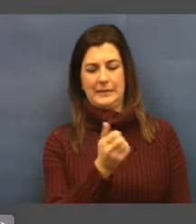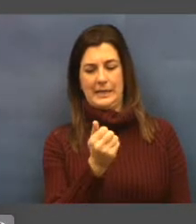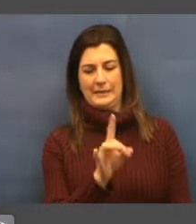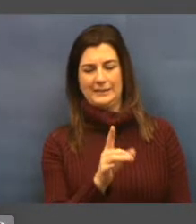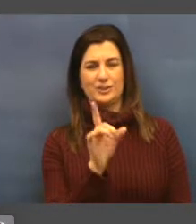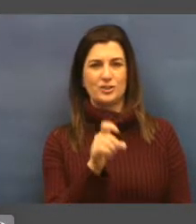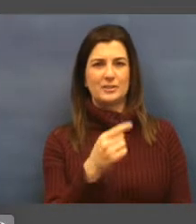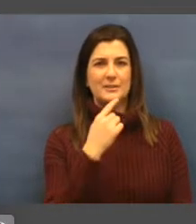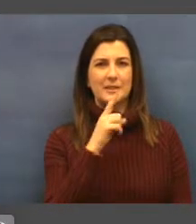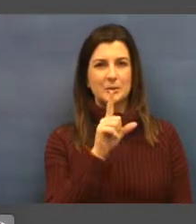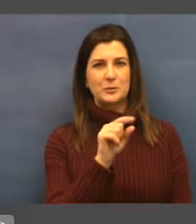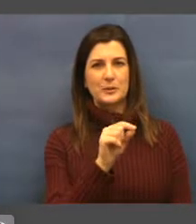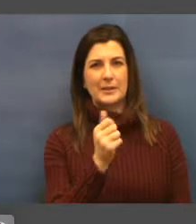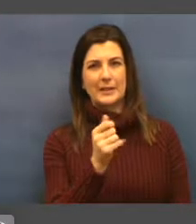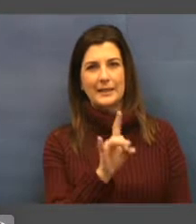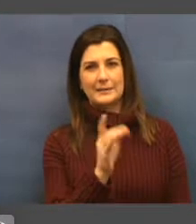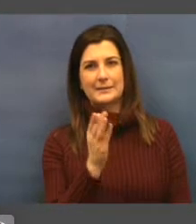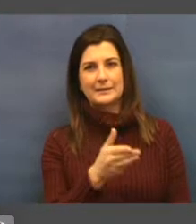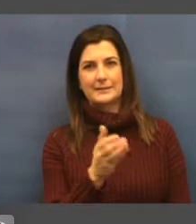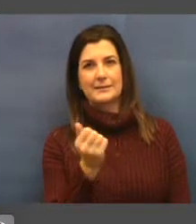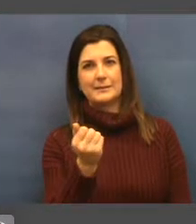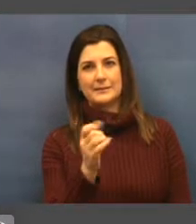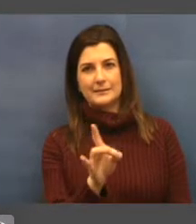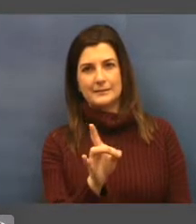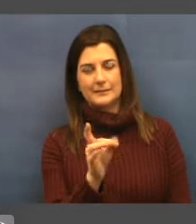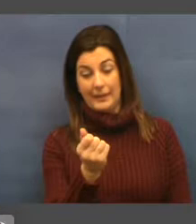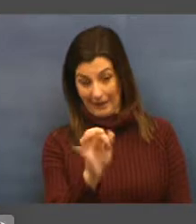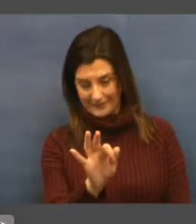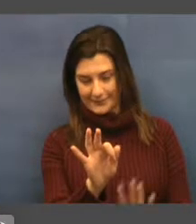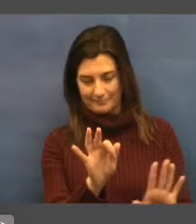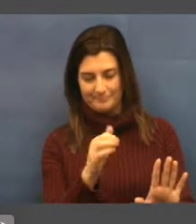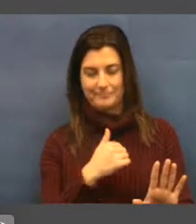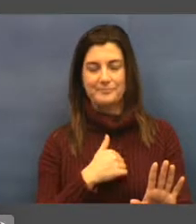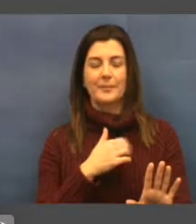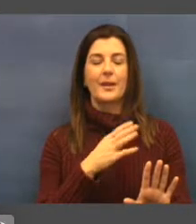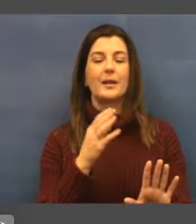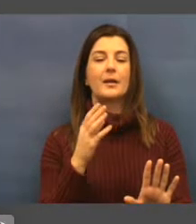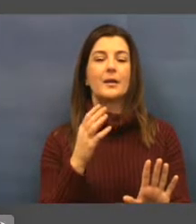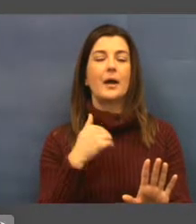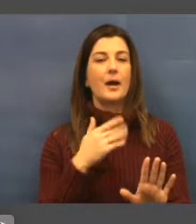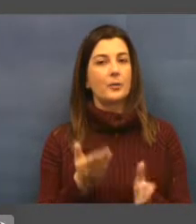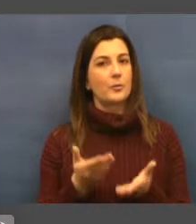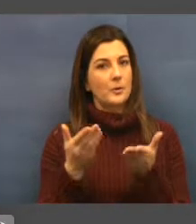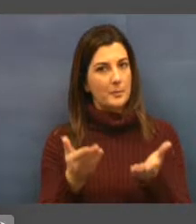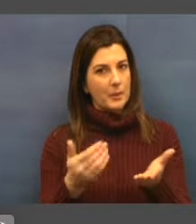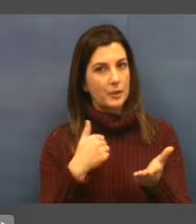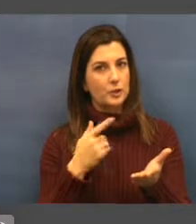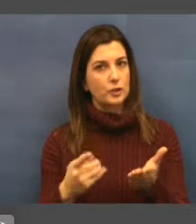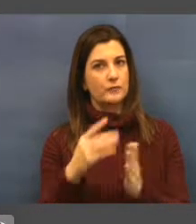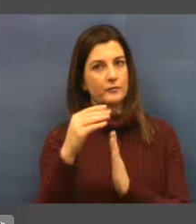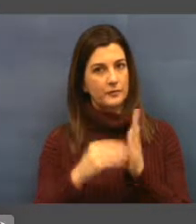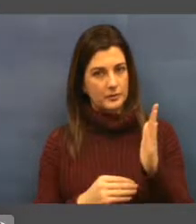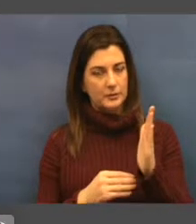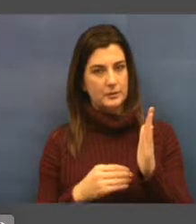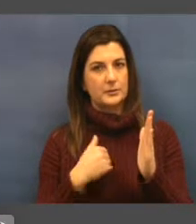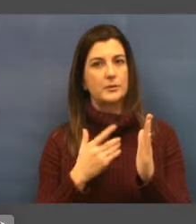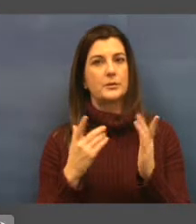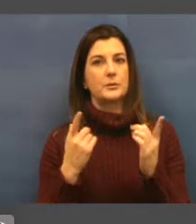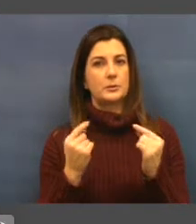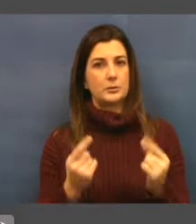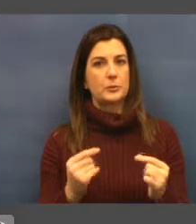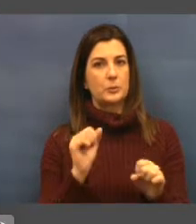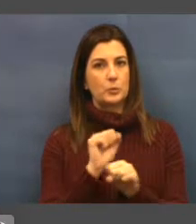2018-19. So please, I really recommend completing the 2018-19 full-time application